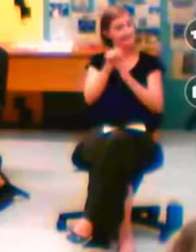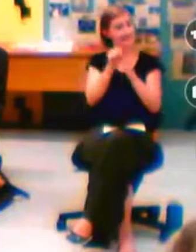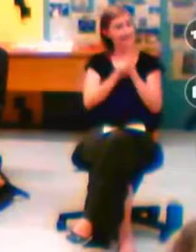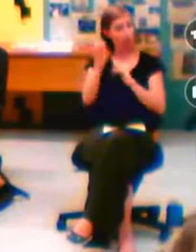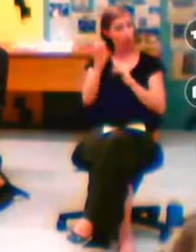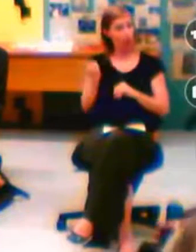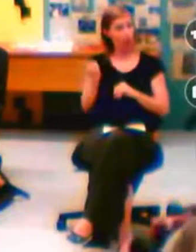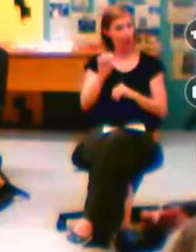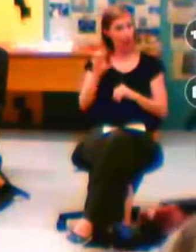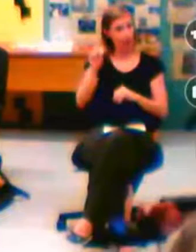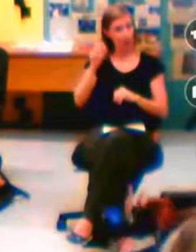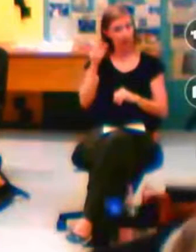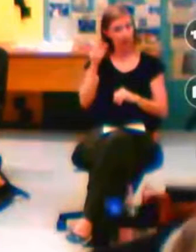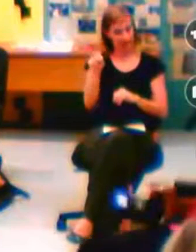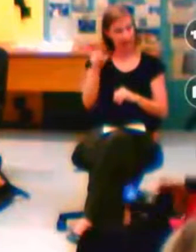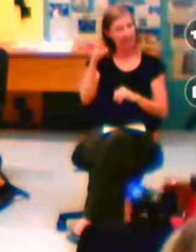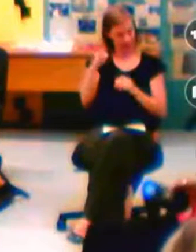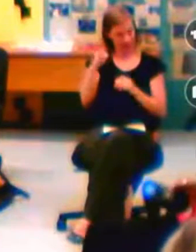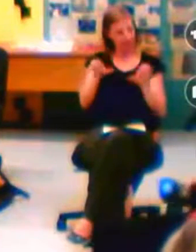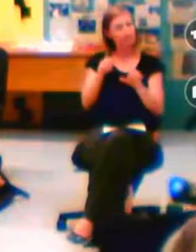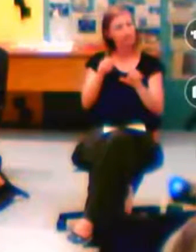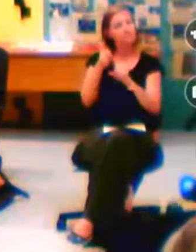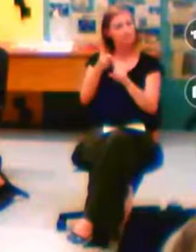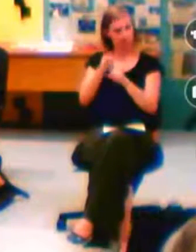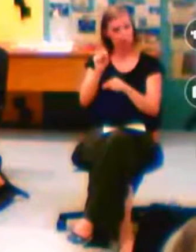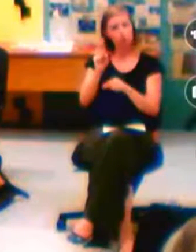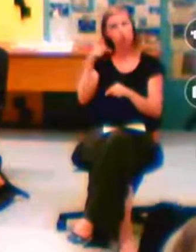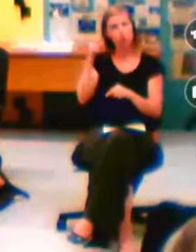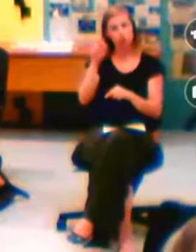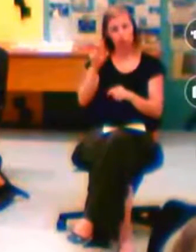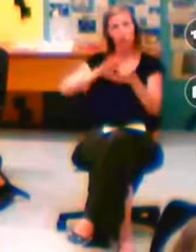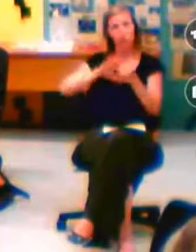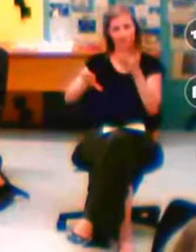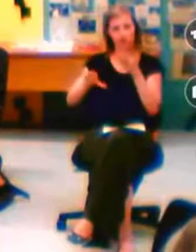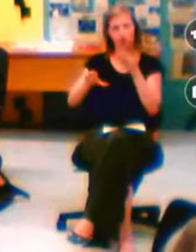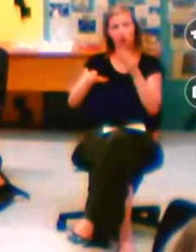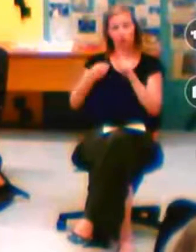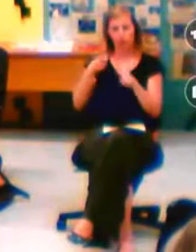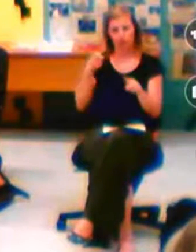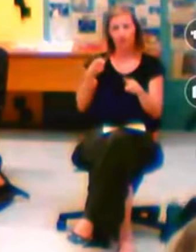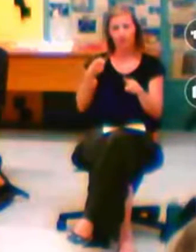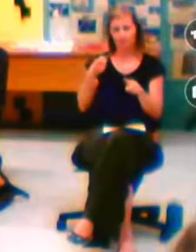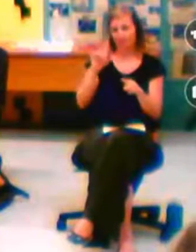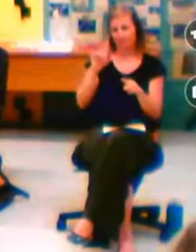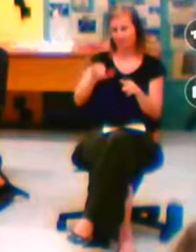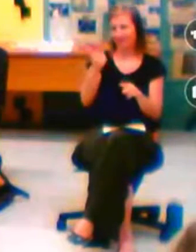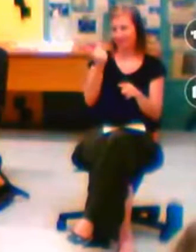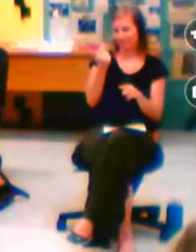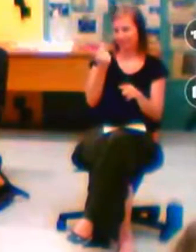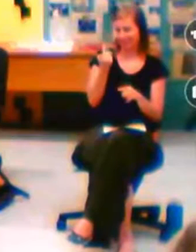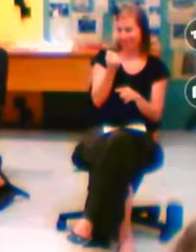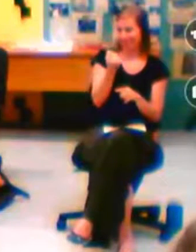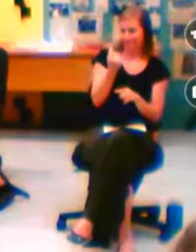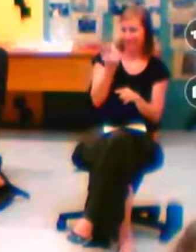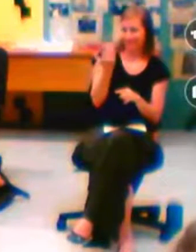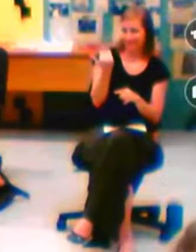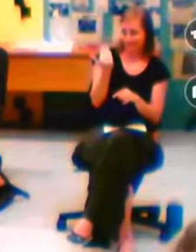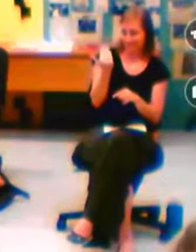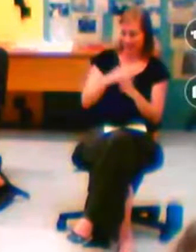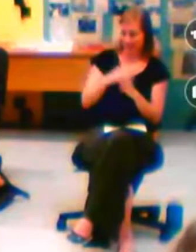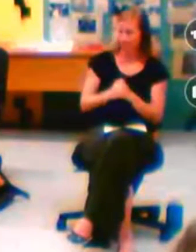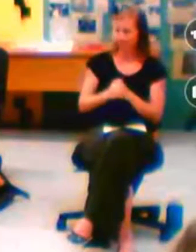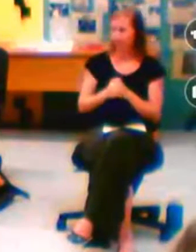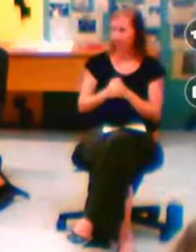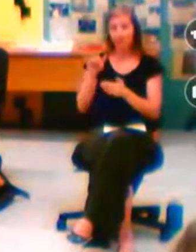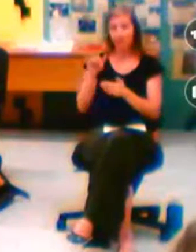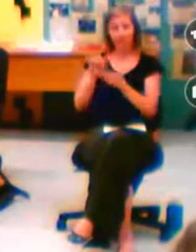So if any of you have been following what's happening nationally with Medicaid, Oregon, I think, did a global waiver. A super waiver